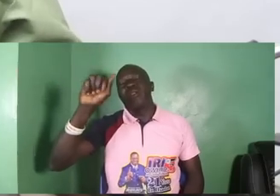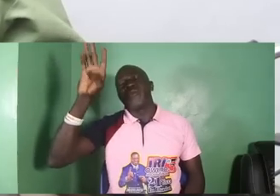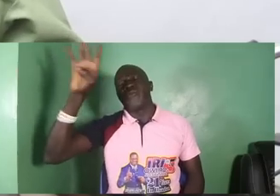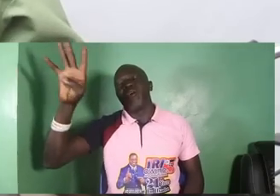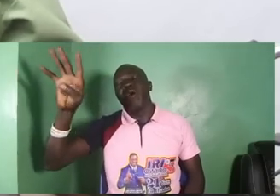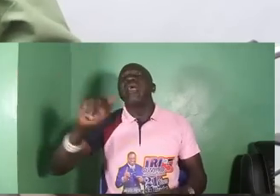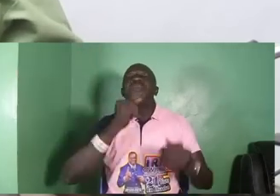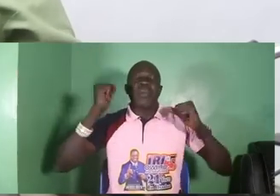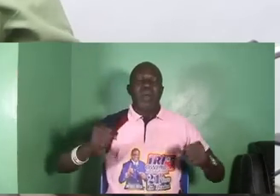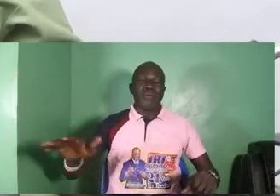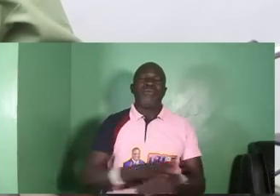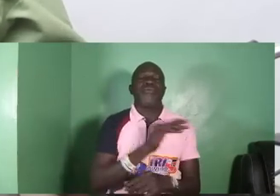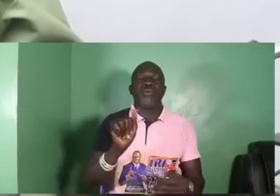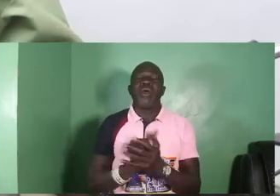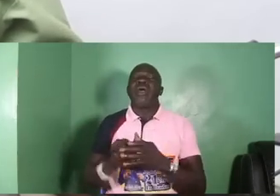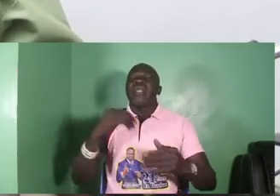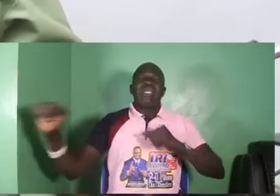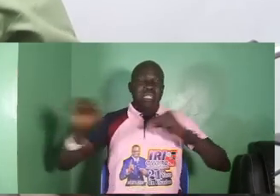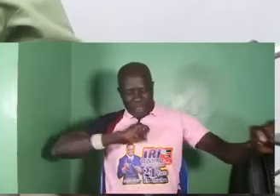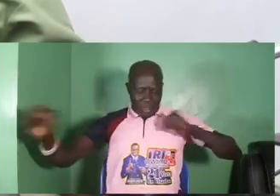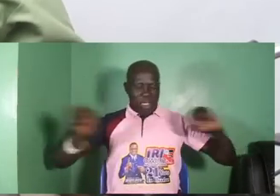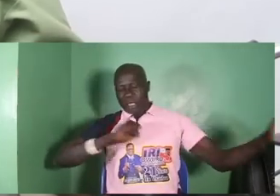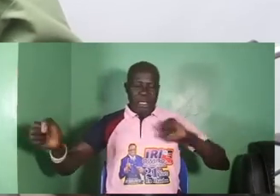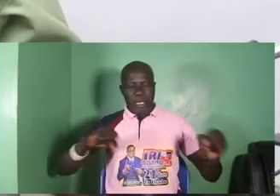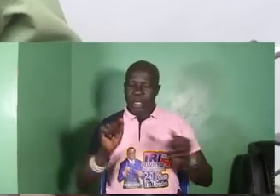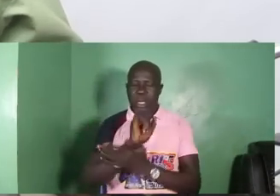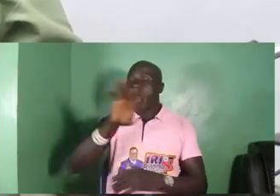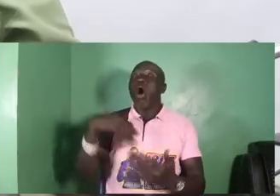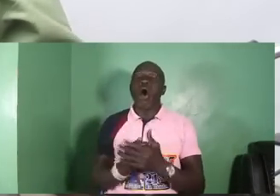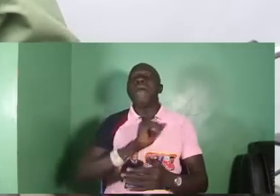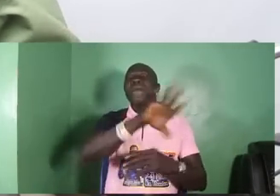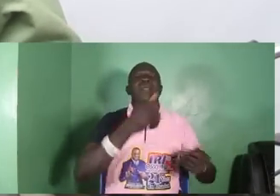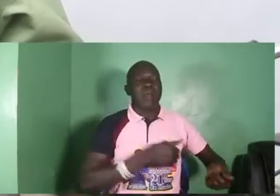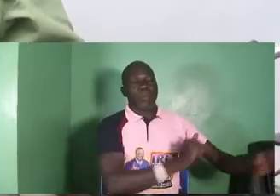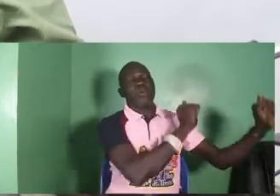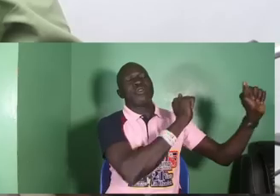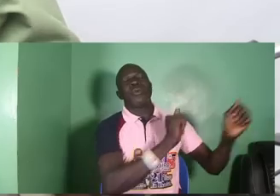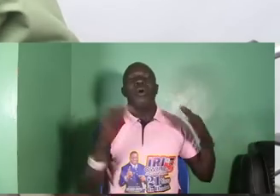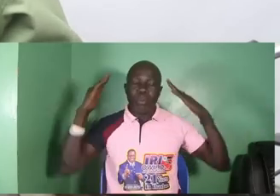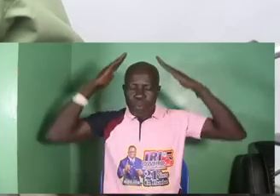Powerful. Oh, my mammy. My one, I want to stay.